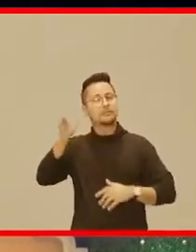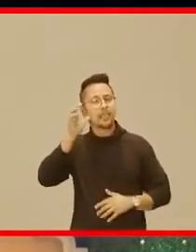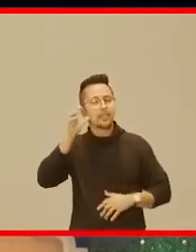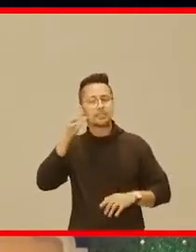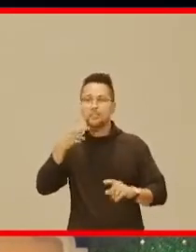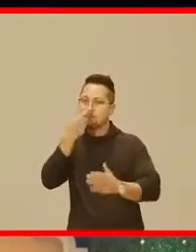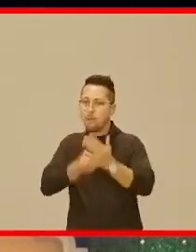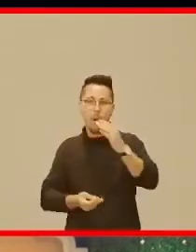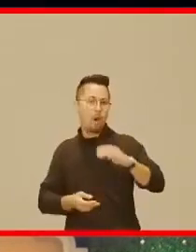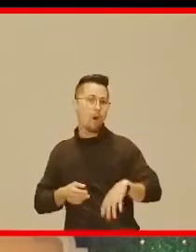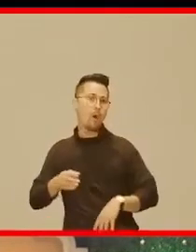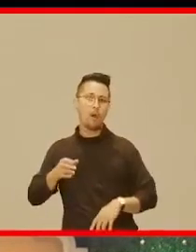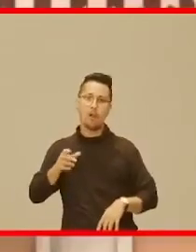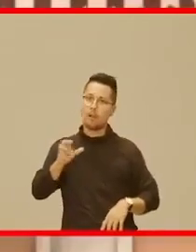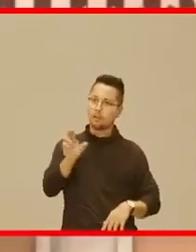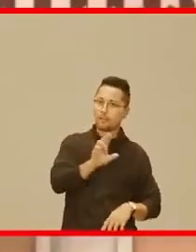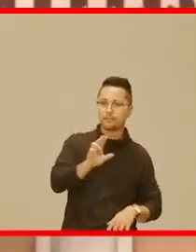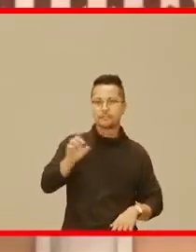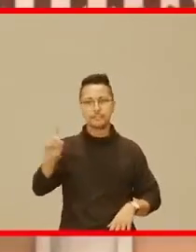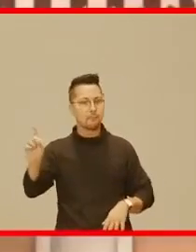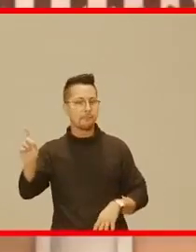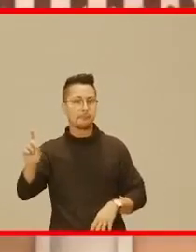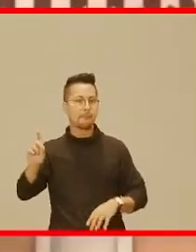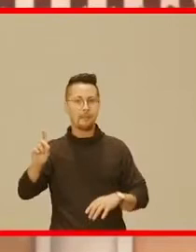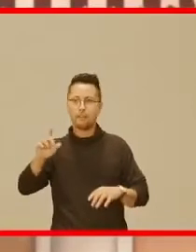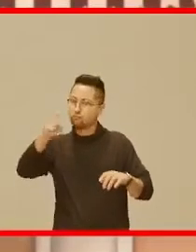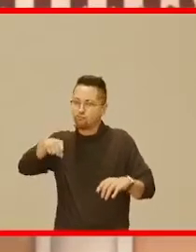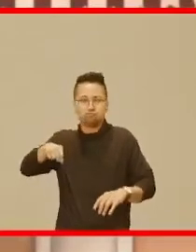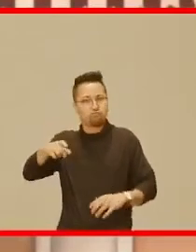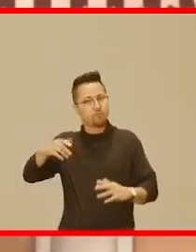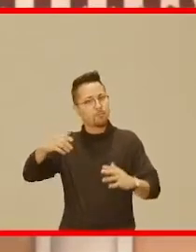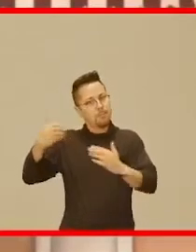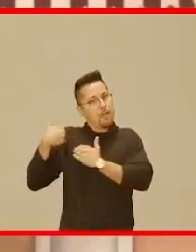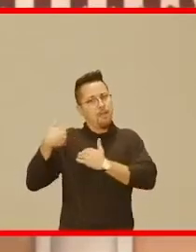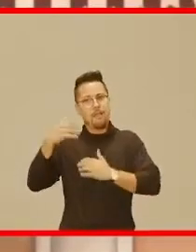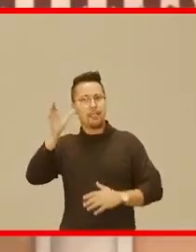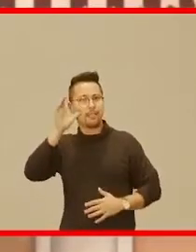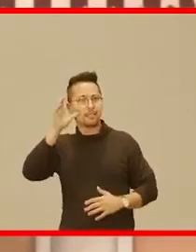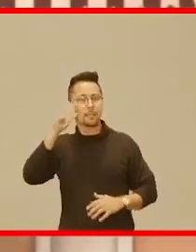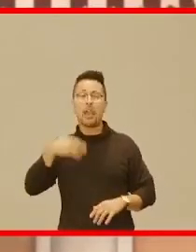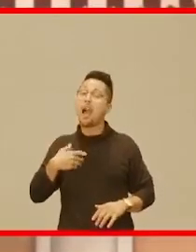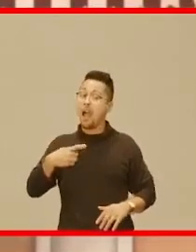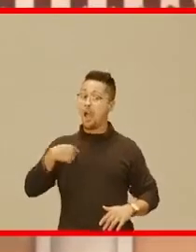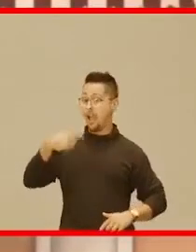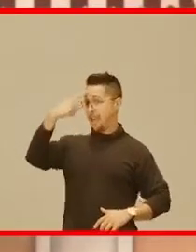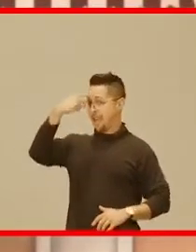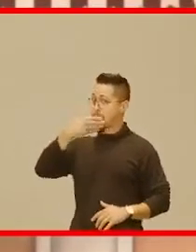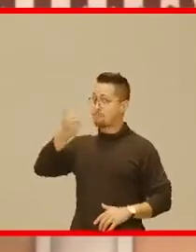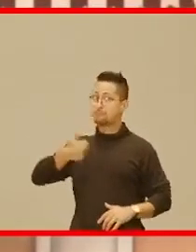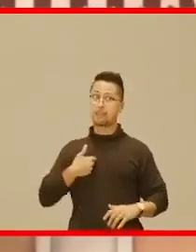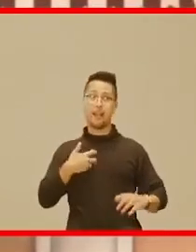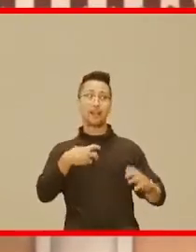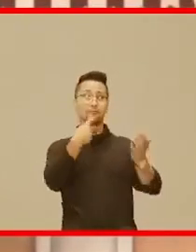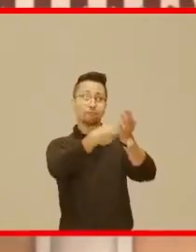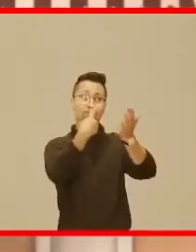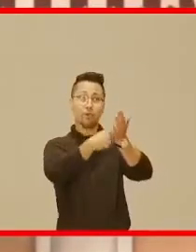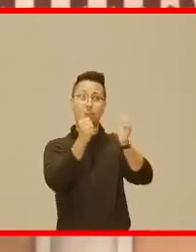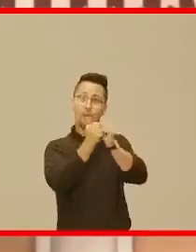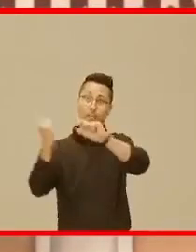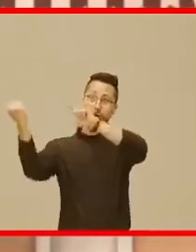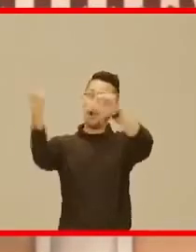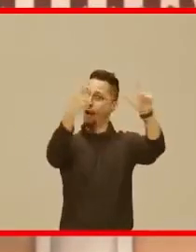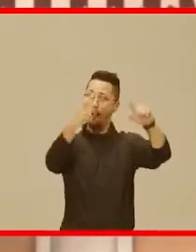every story, and I think it's best to talk to everyone and not just one. If you would like to talk to one that agrees with you, sure,